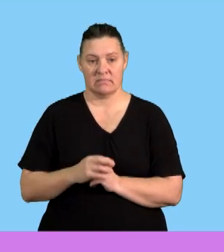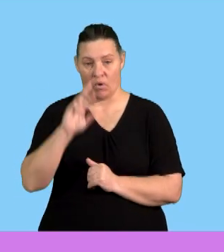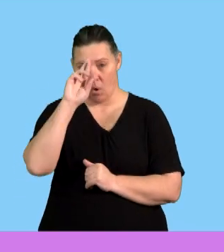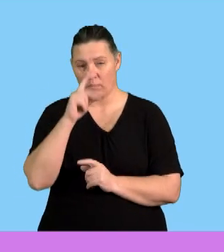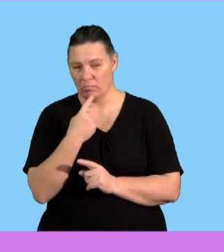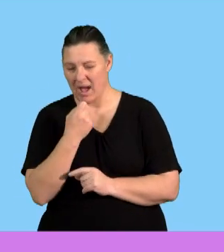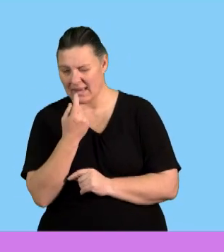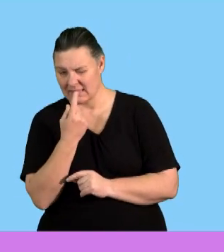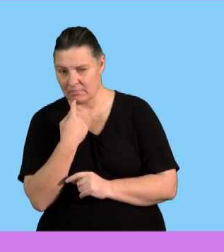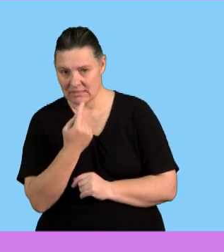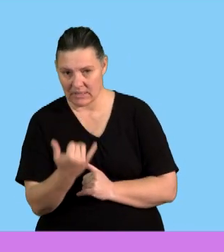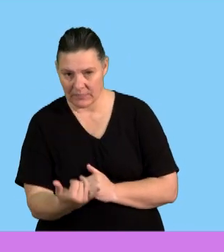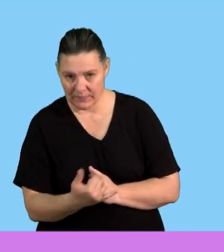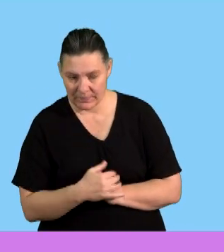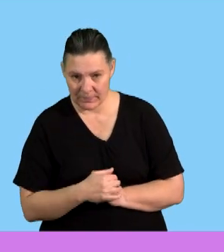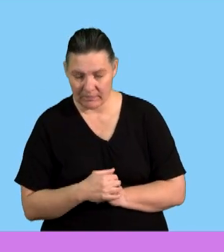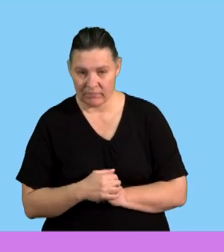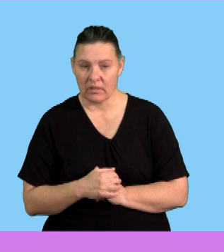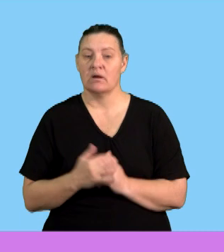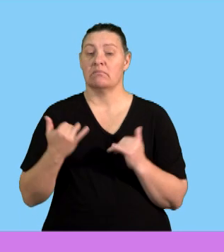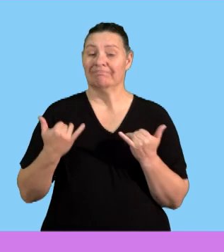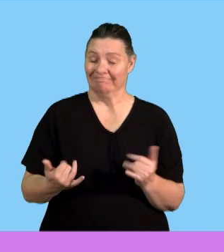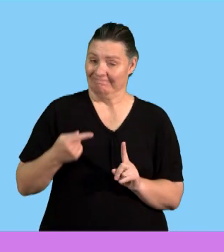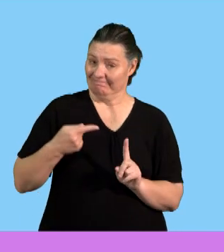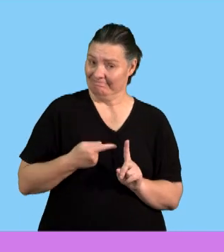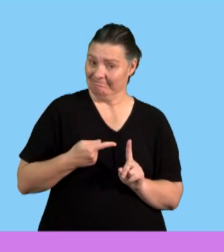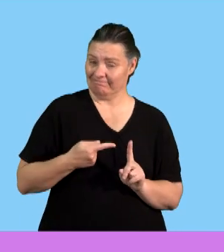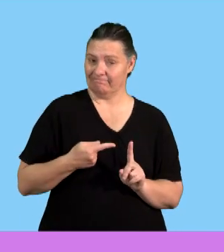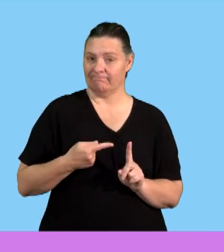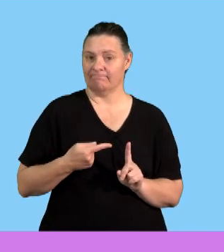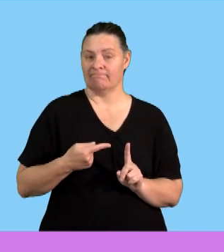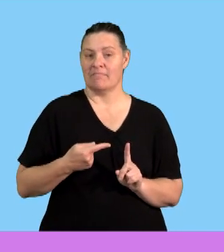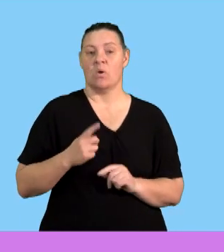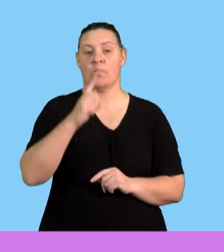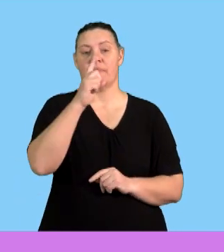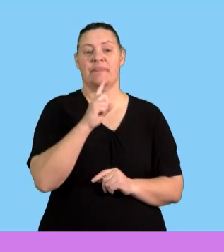2.6%. I hope you got what I said just now, and that is then